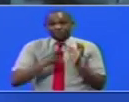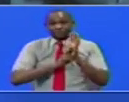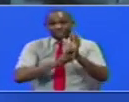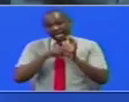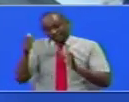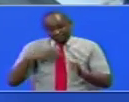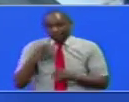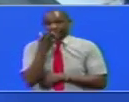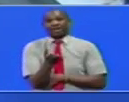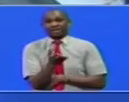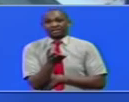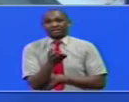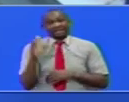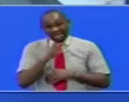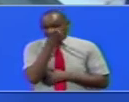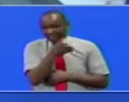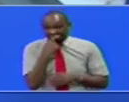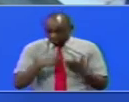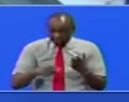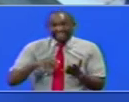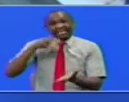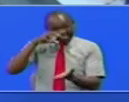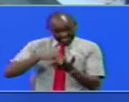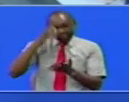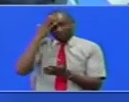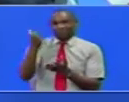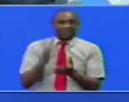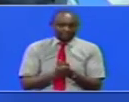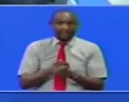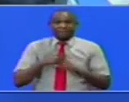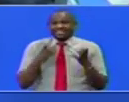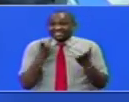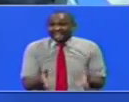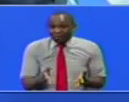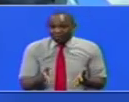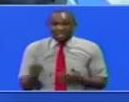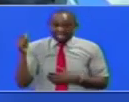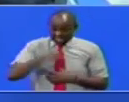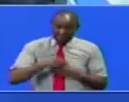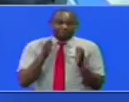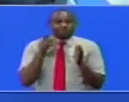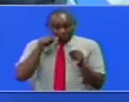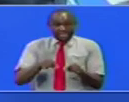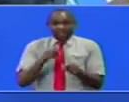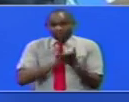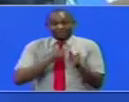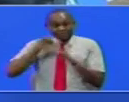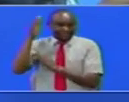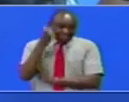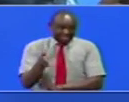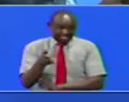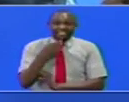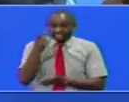some clients in court, and the clients lost the case in the court. But now he's coming to the National Assembly